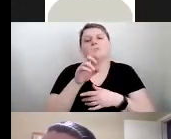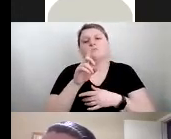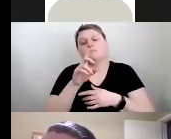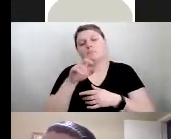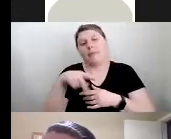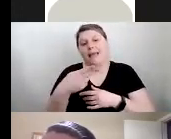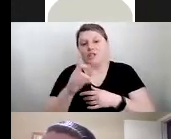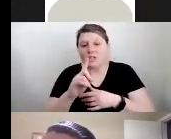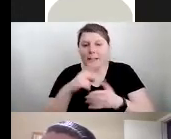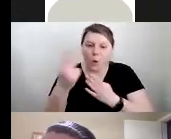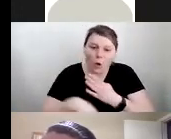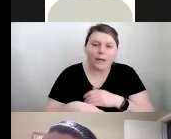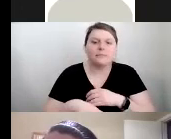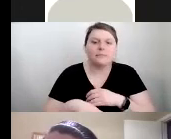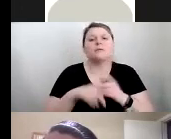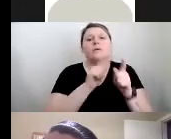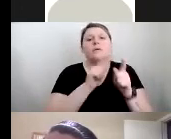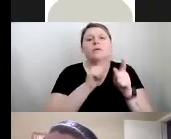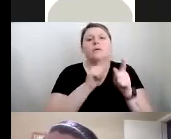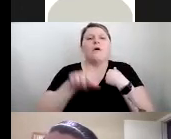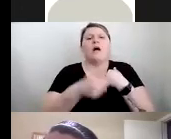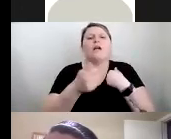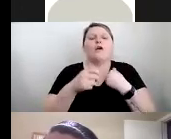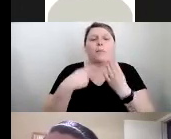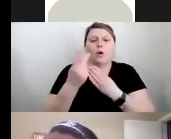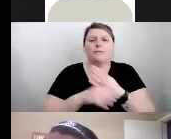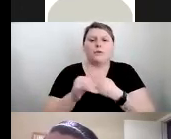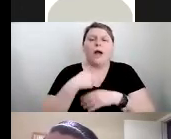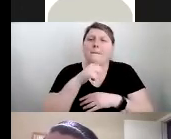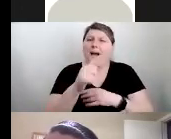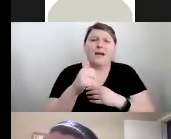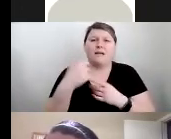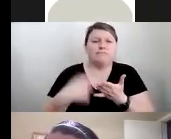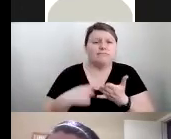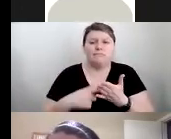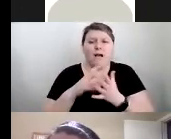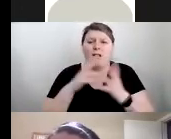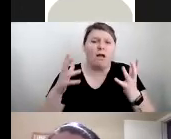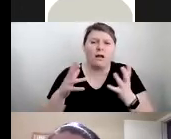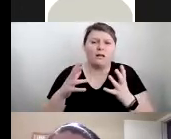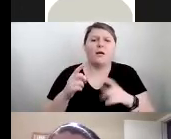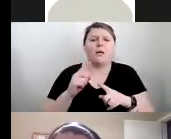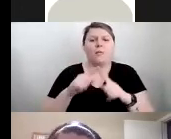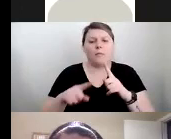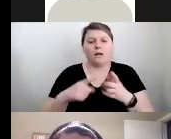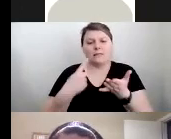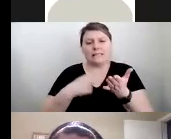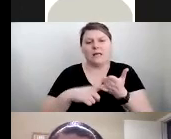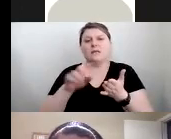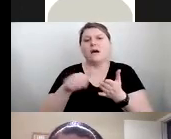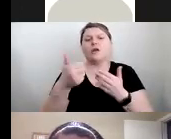health. And then there's some standalone programs. So I won't talk about a lot here, kind of these middle items, but I'll talk about some